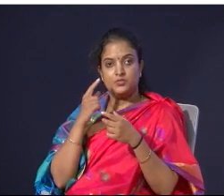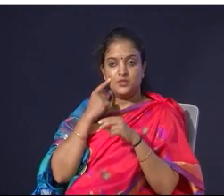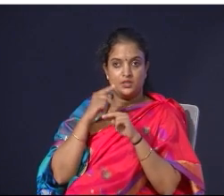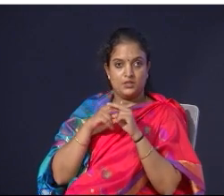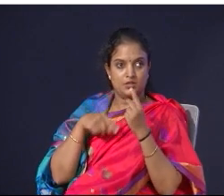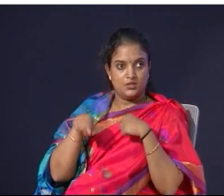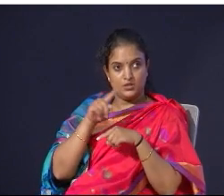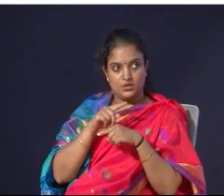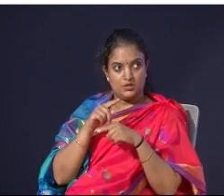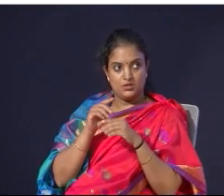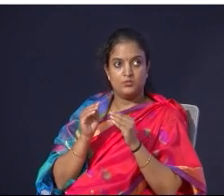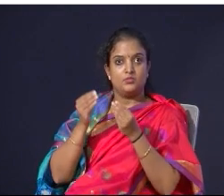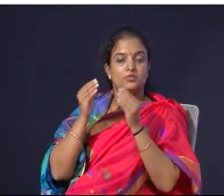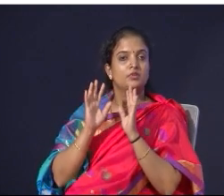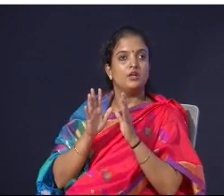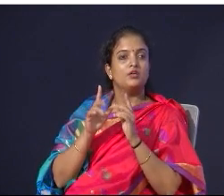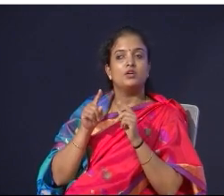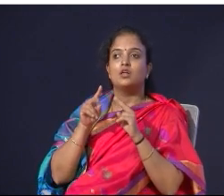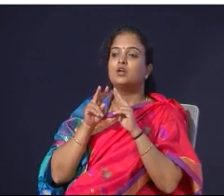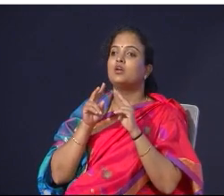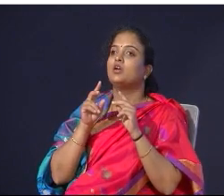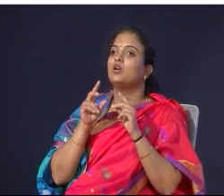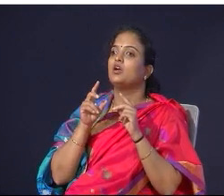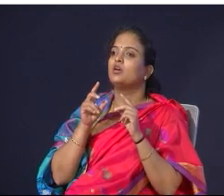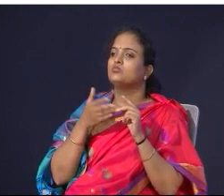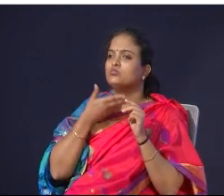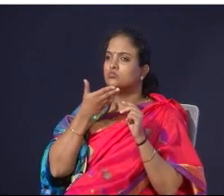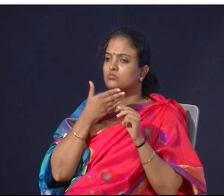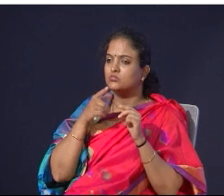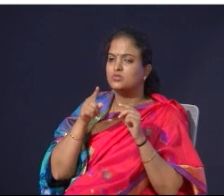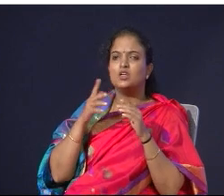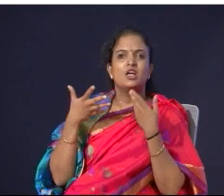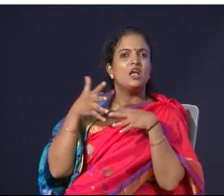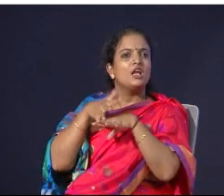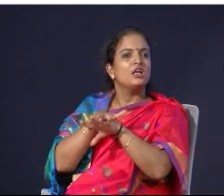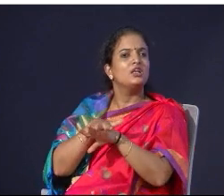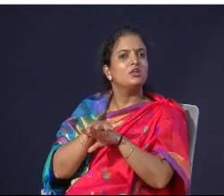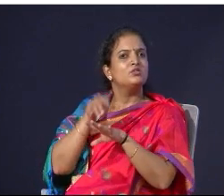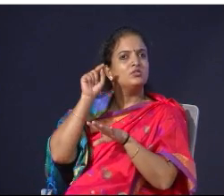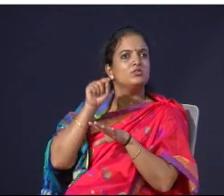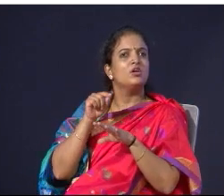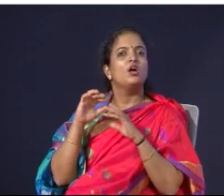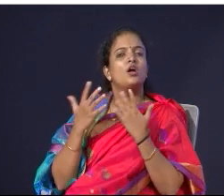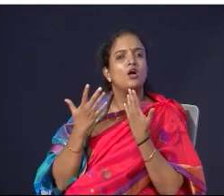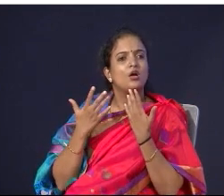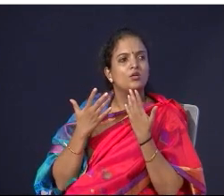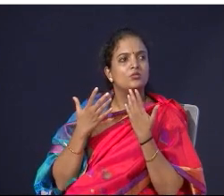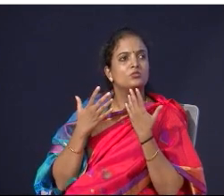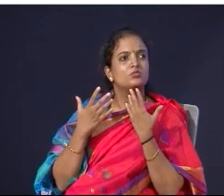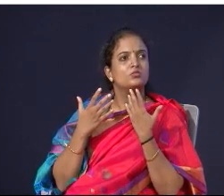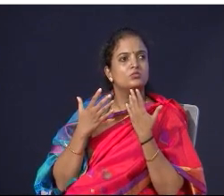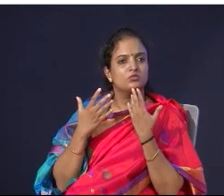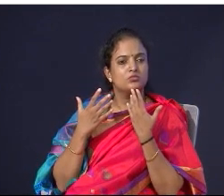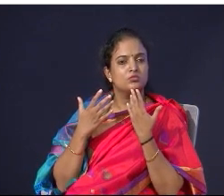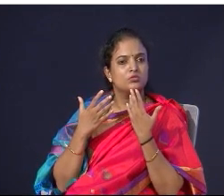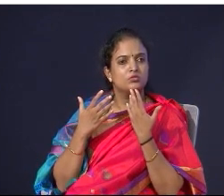the vision, and she has given us the definition of visual efficiency, the most inclusive of all terms: visual acuity at distance and at